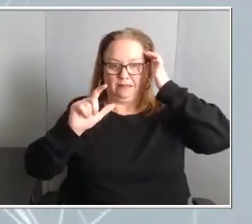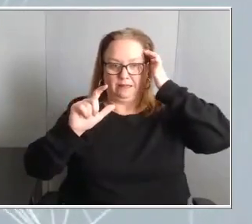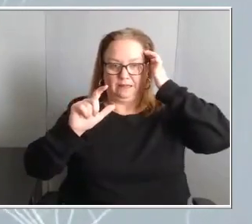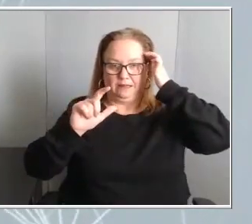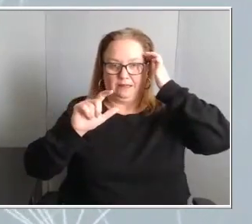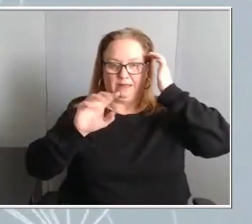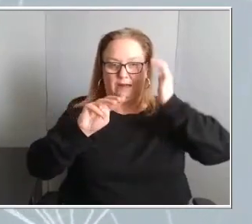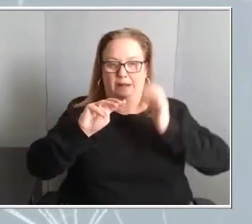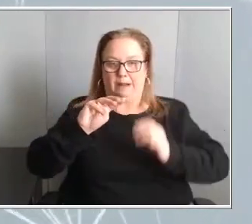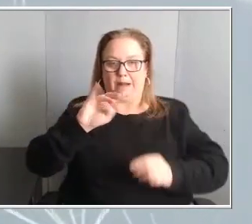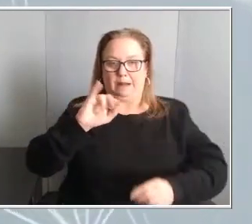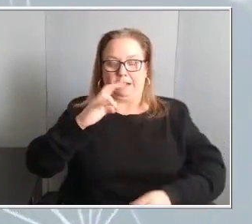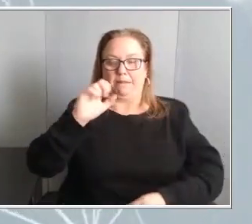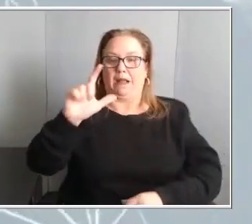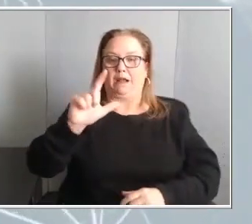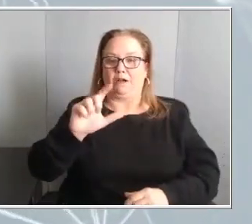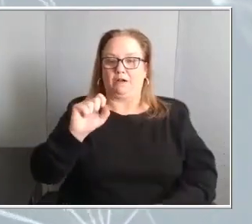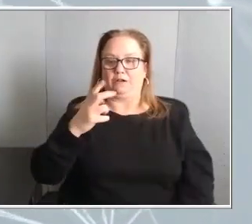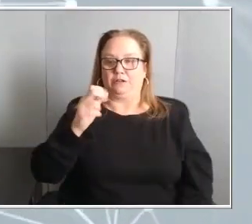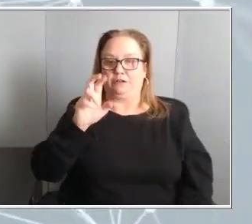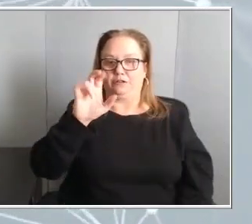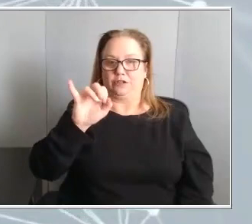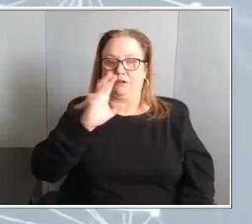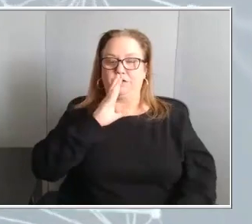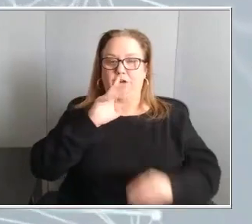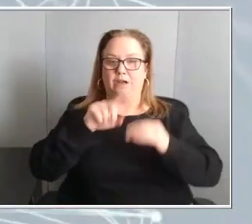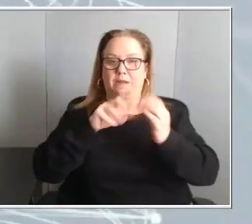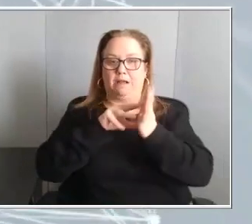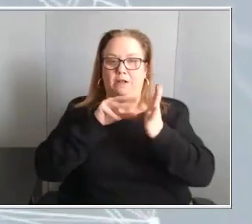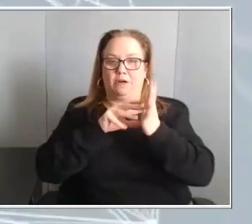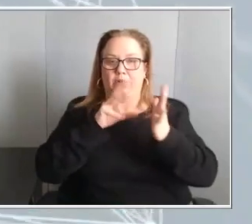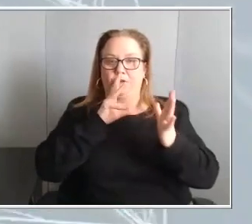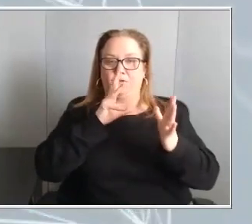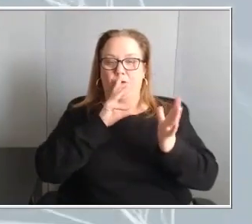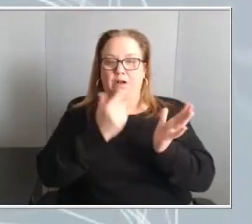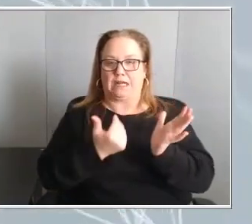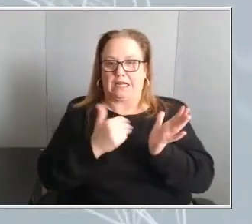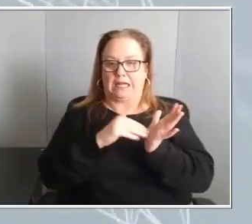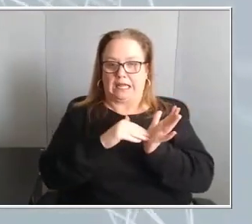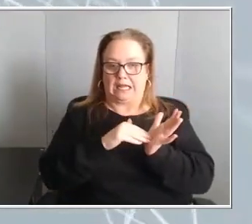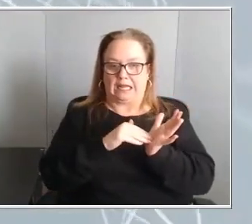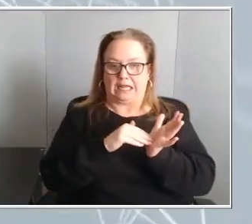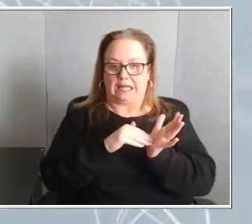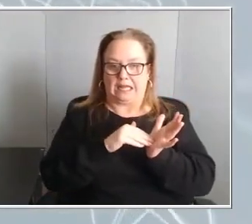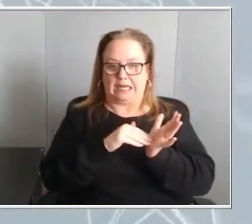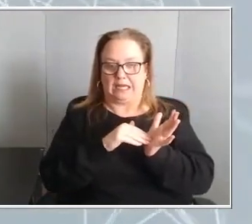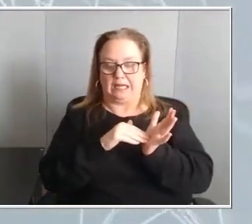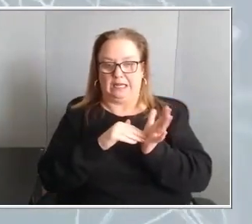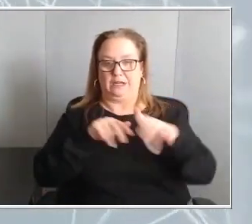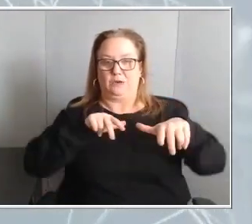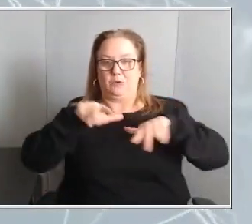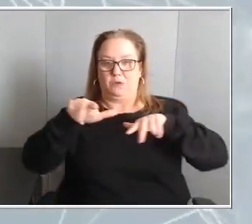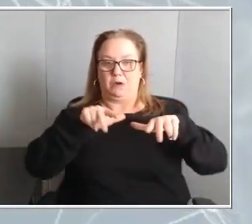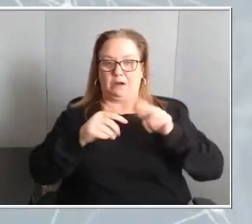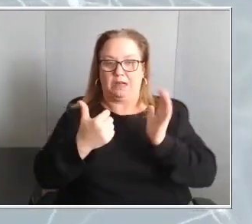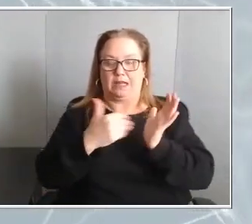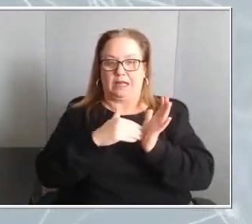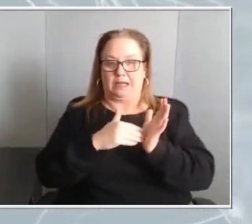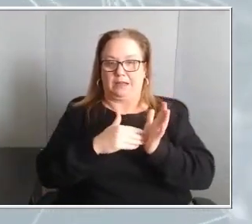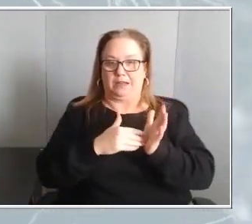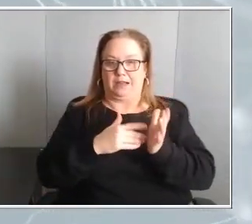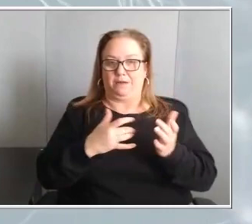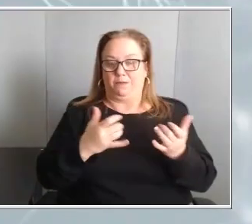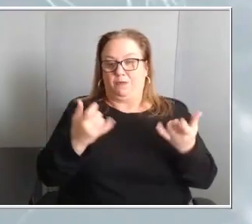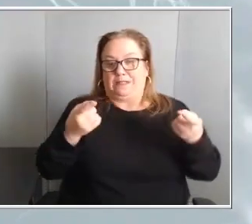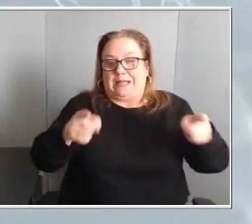Sherry, talk a little bit about learning to walk again. What was it like at first, and where are you now?